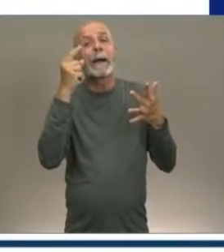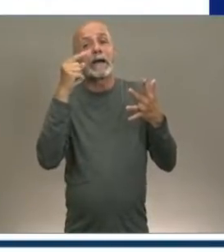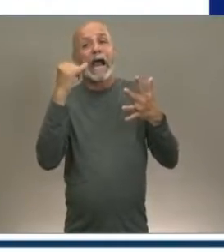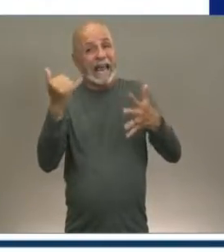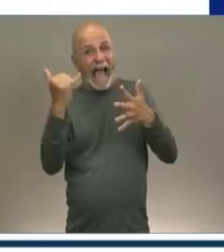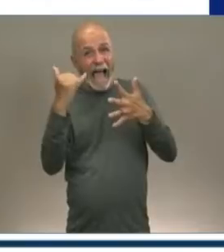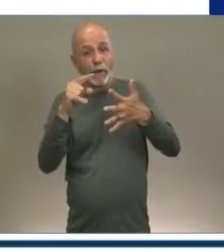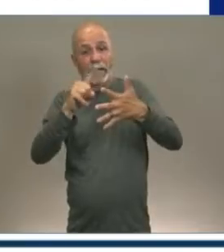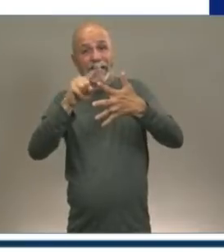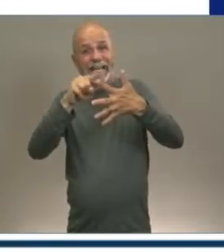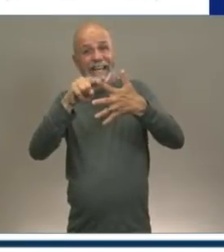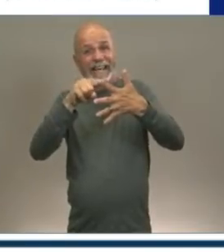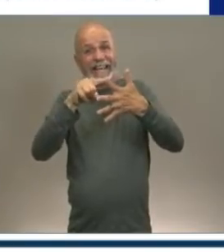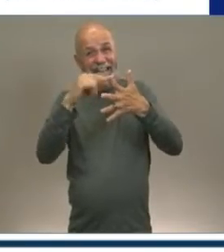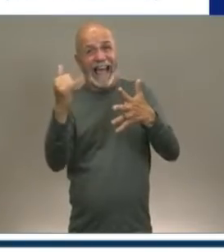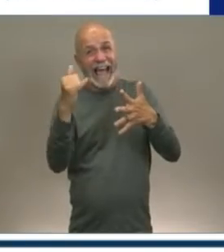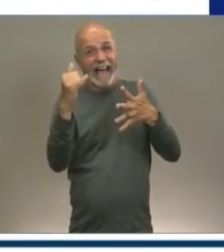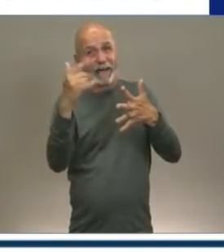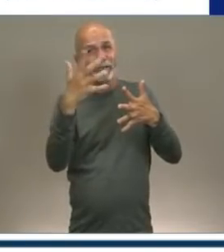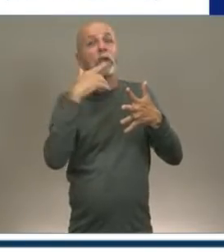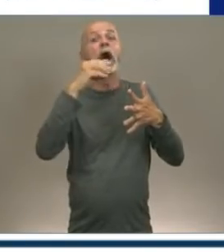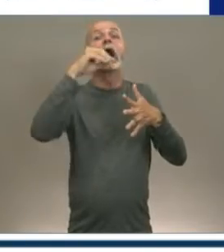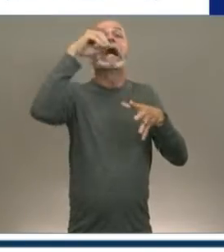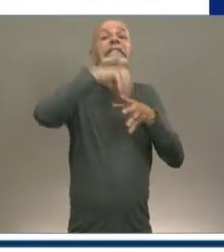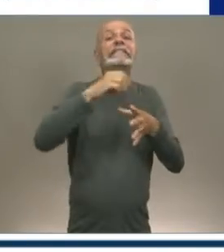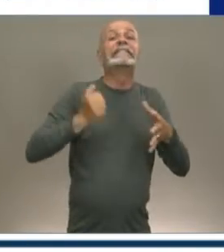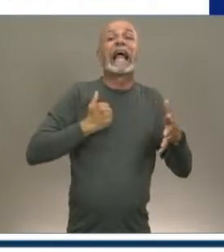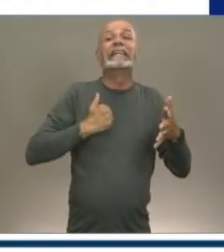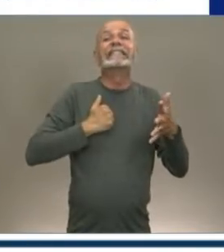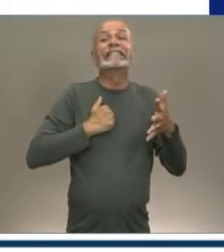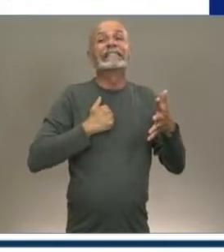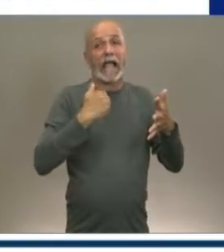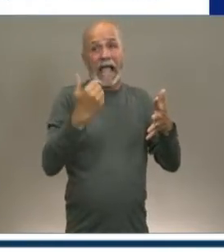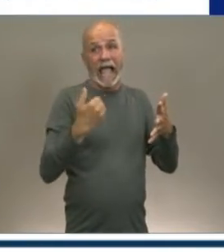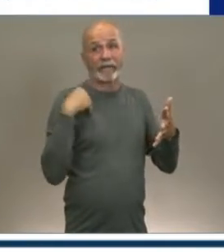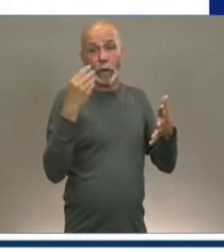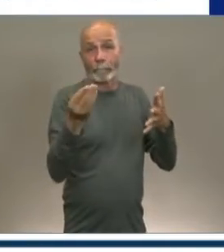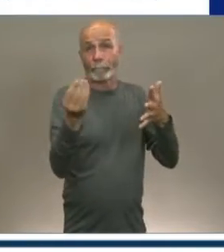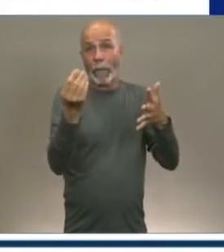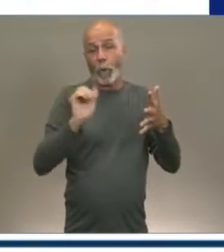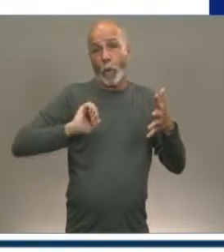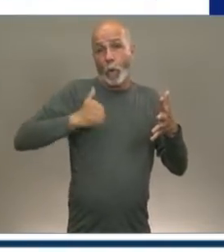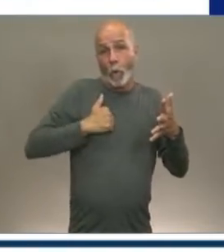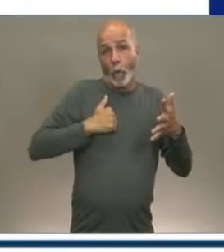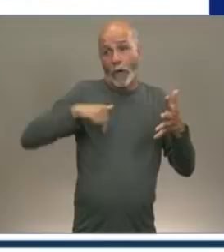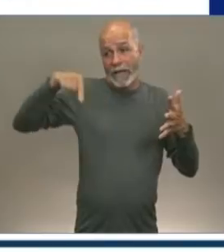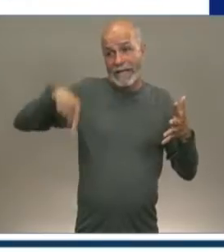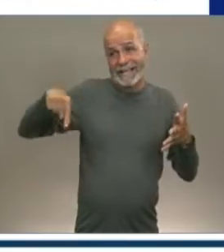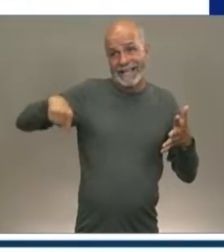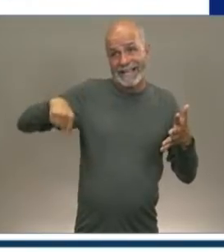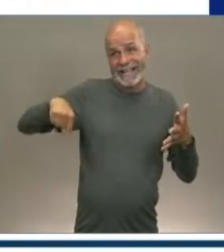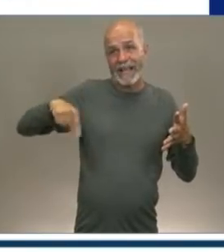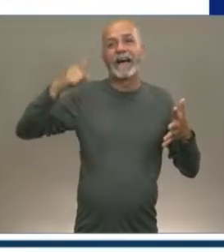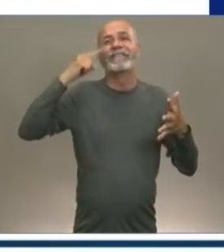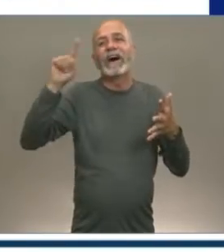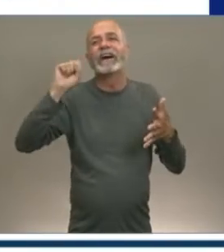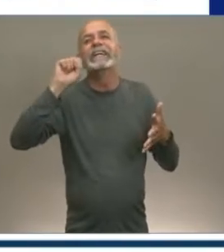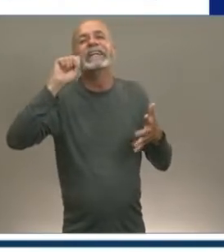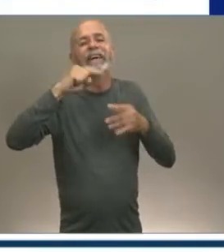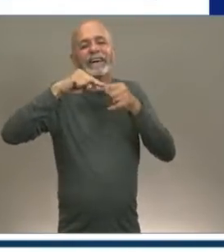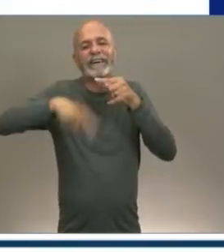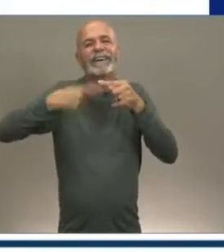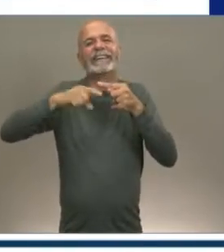seasonal property, you are allowed in subject to isolation requirements, but it's not until Phase 4, which